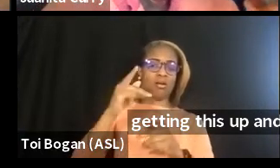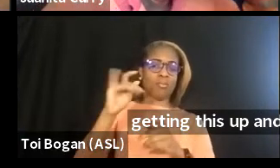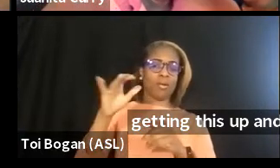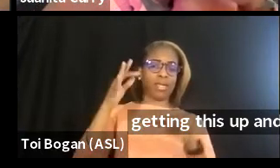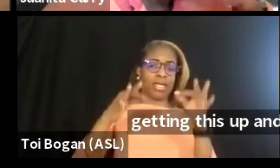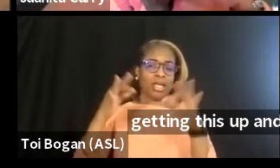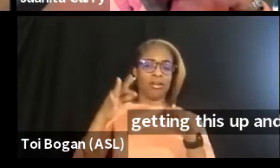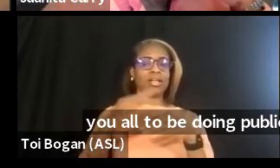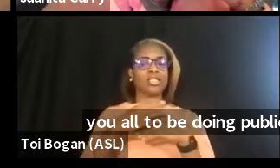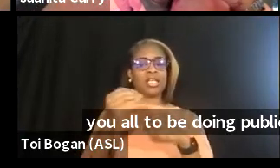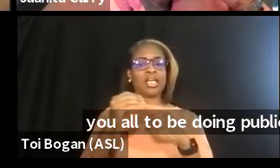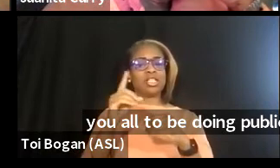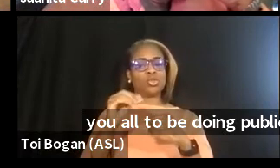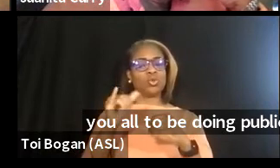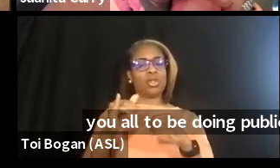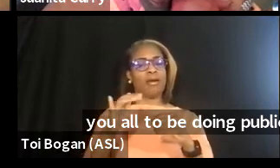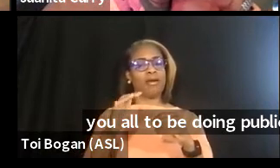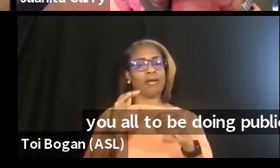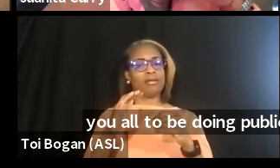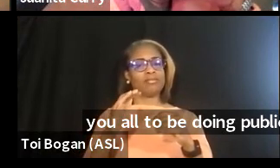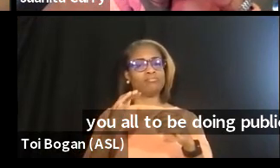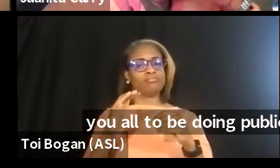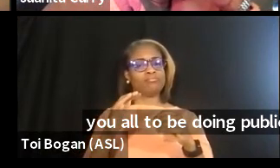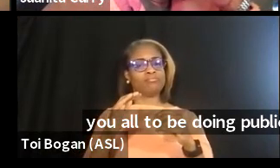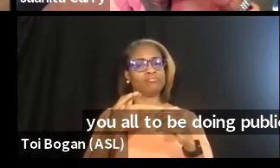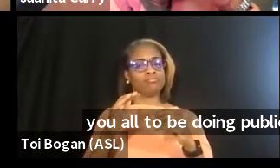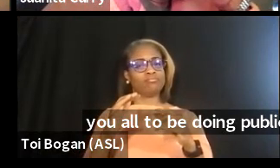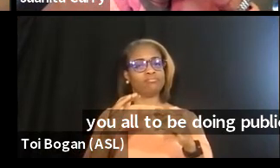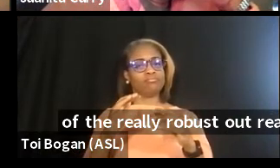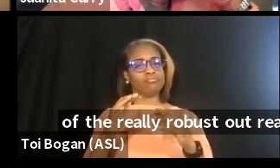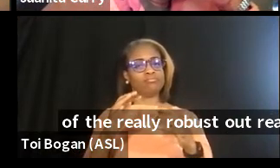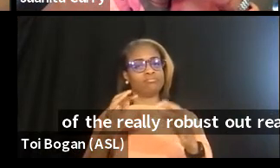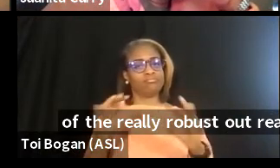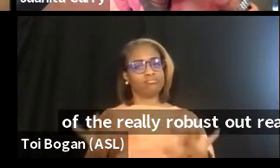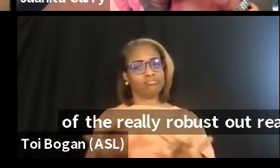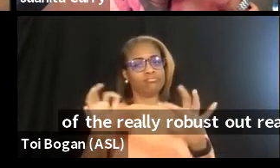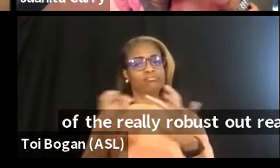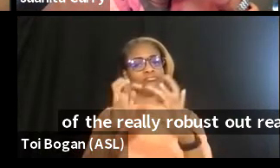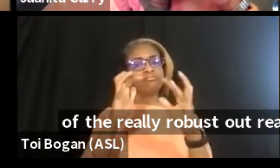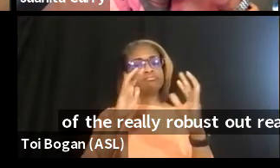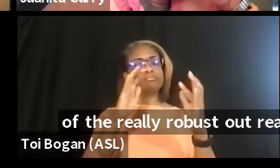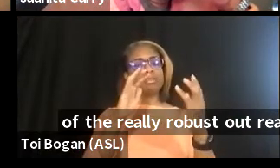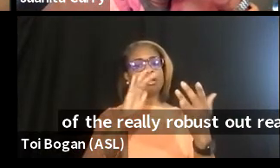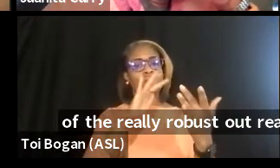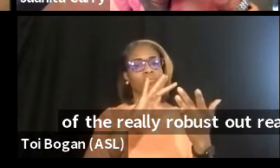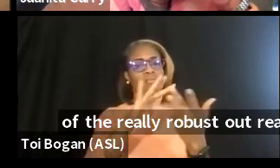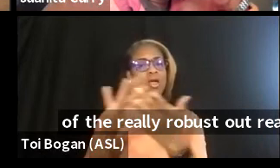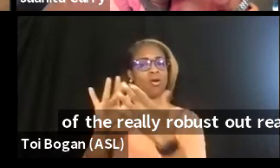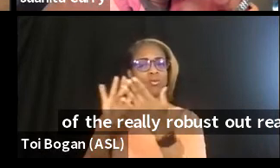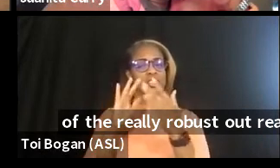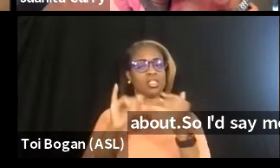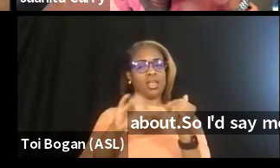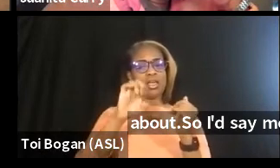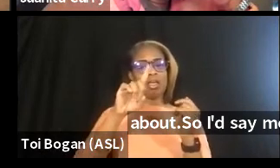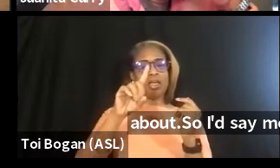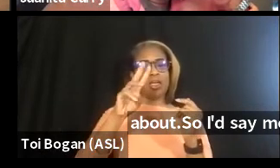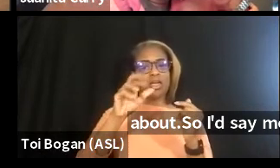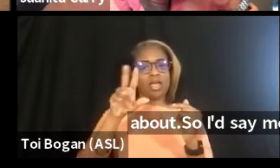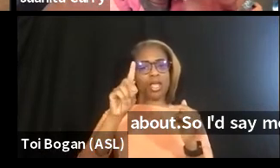robust outreach that Edward was talking about. So I'd say more to come on the timeline, but time is of the essence, as all of you